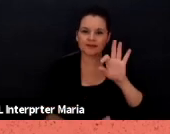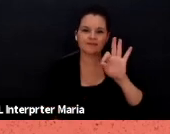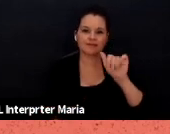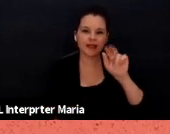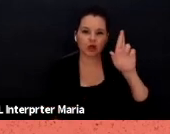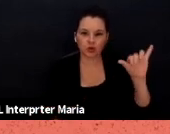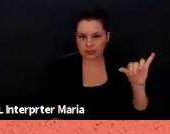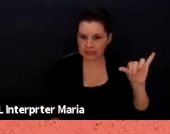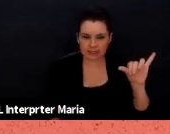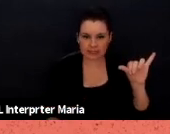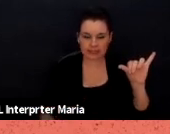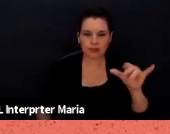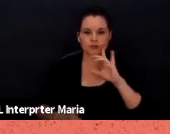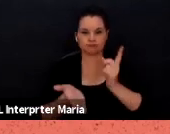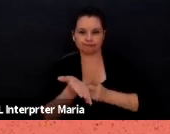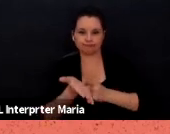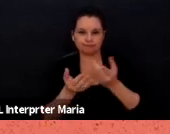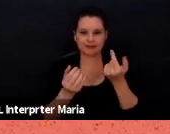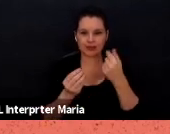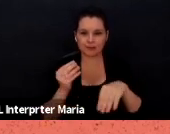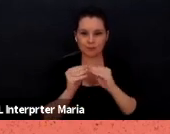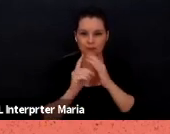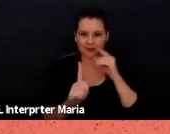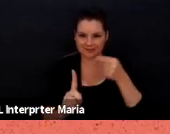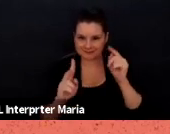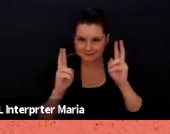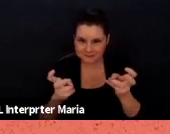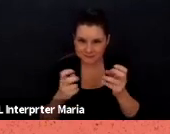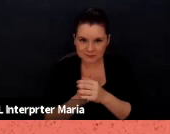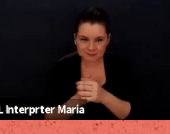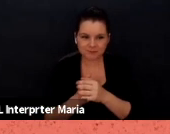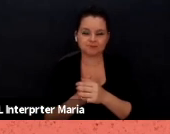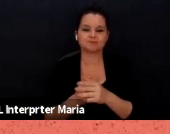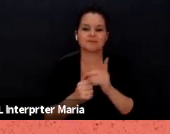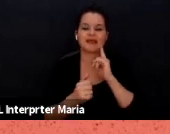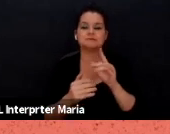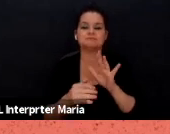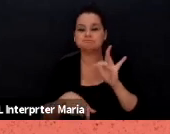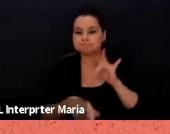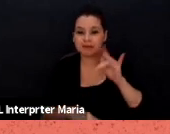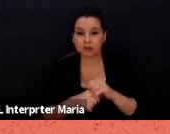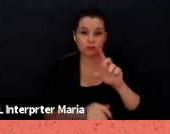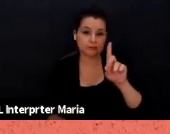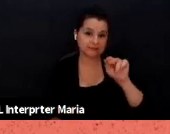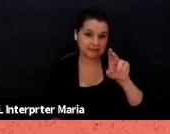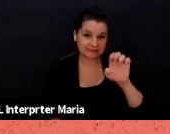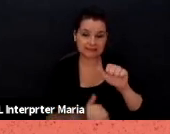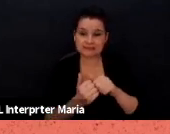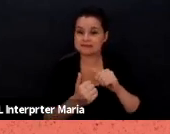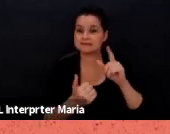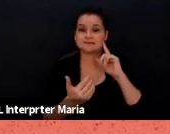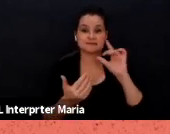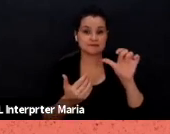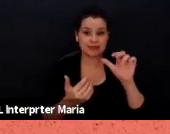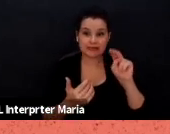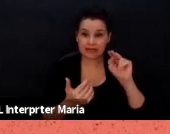going to talk a little bit more about this and dip in, but I don't know if Denise or Nathalie or Flannery, if anyone else wants to